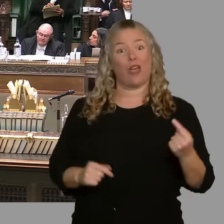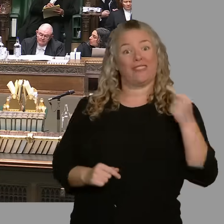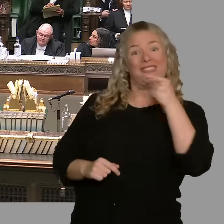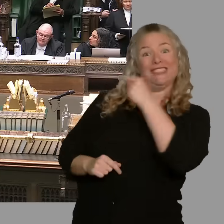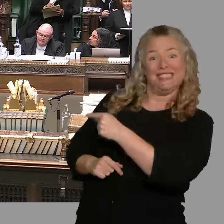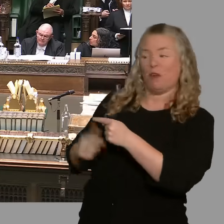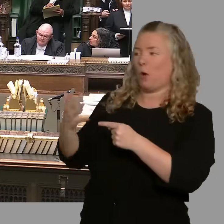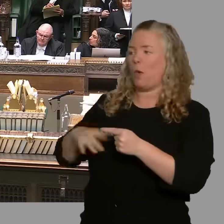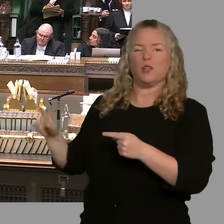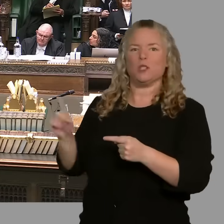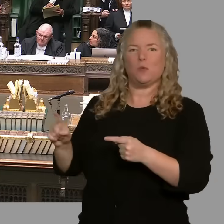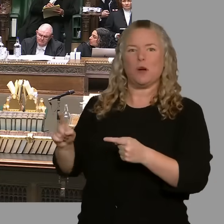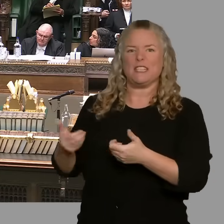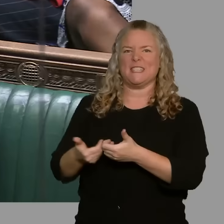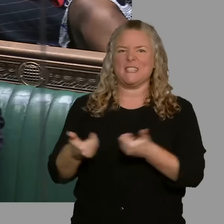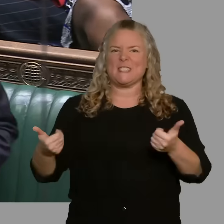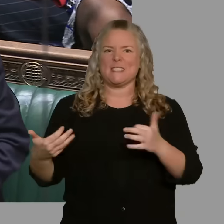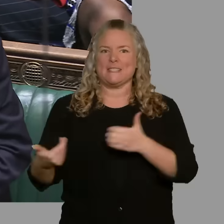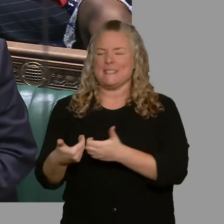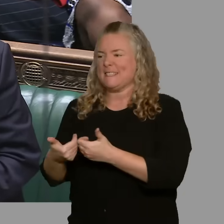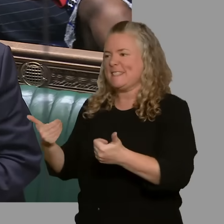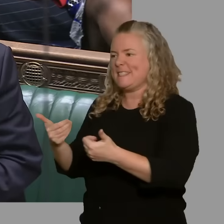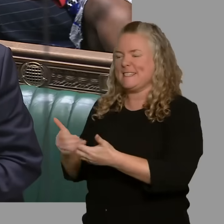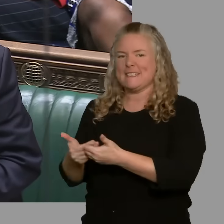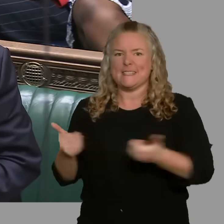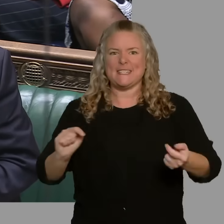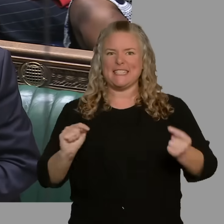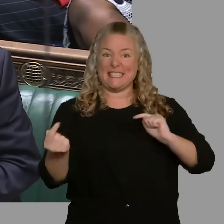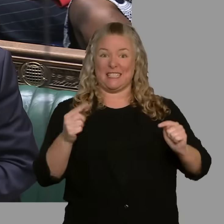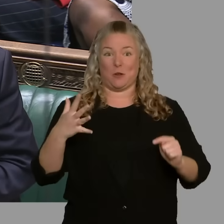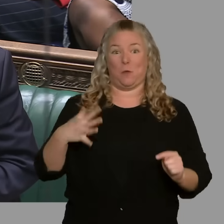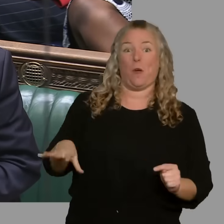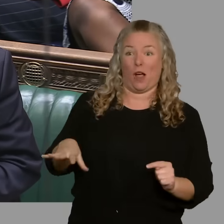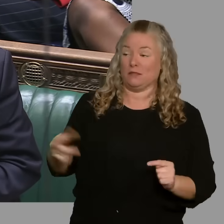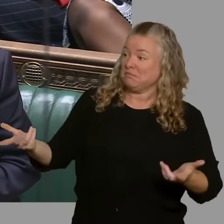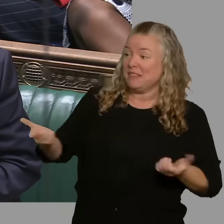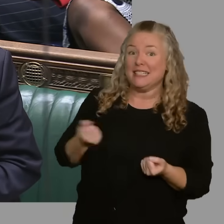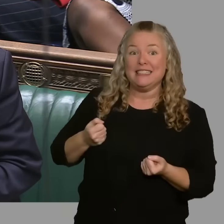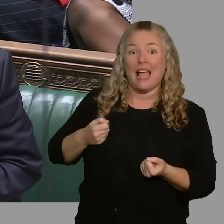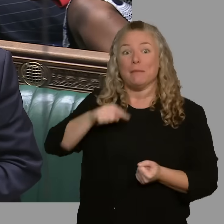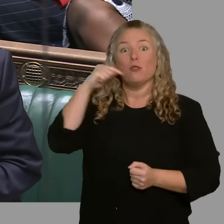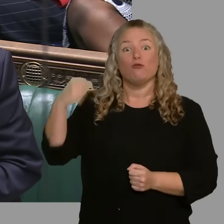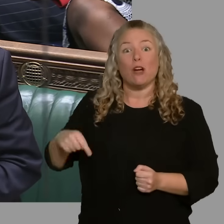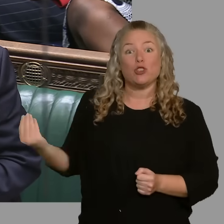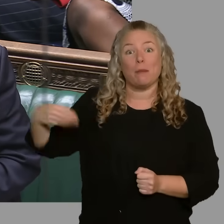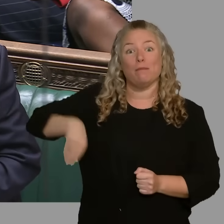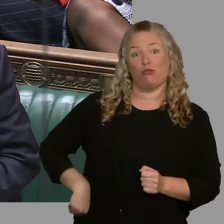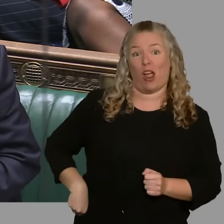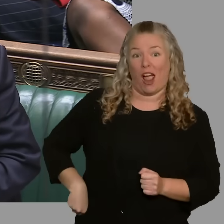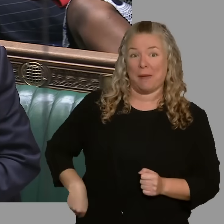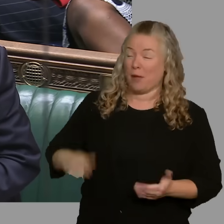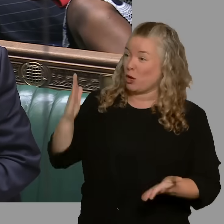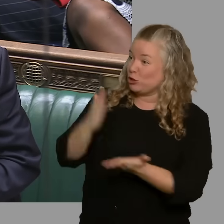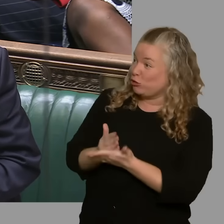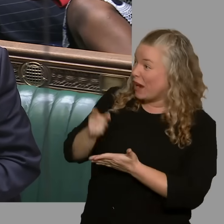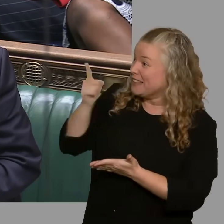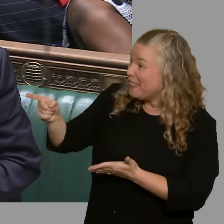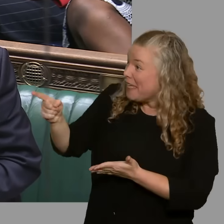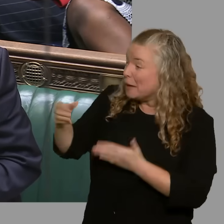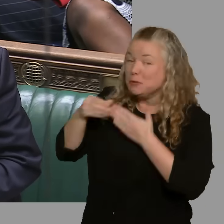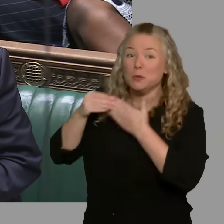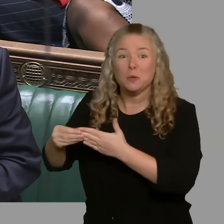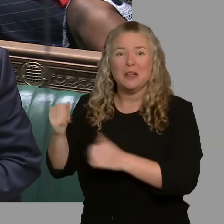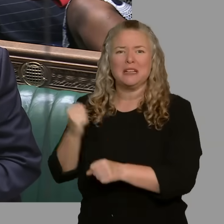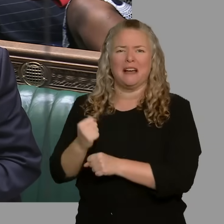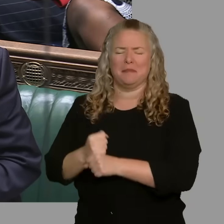Mr. Speaker, she captures the choice between us as a country. Either we can give in to division or come together as a